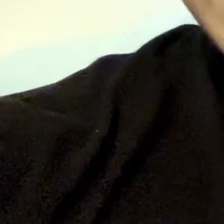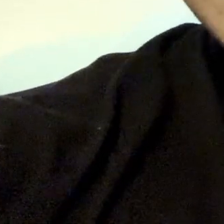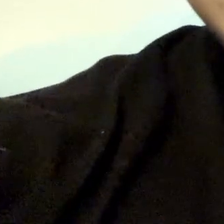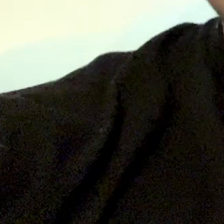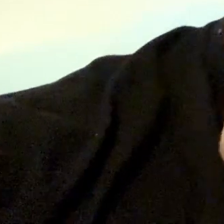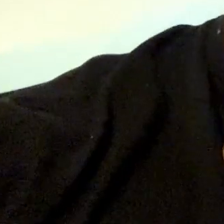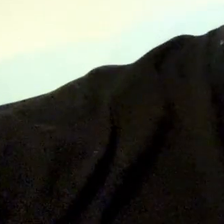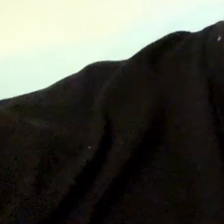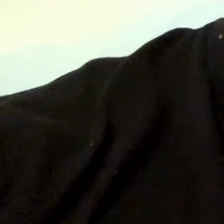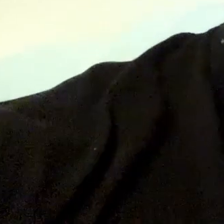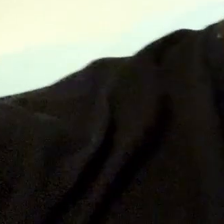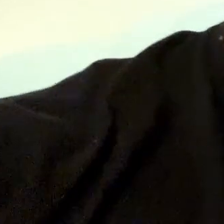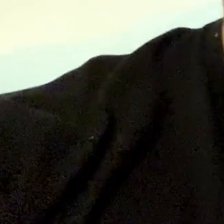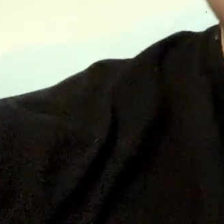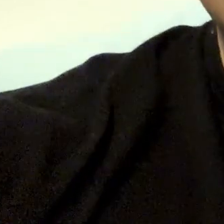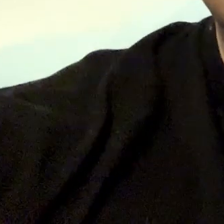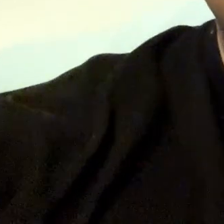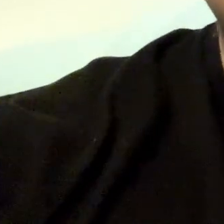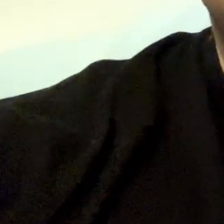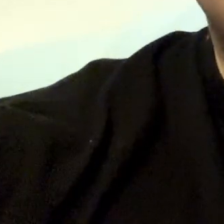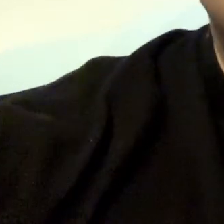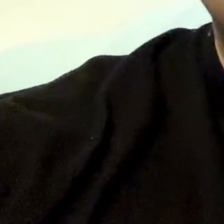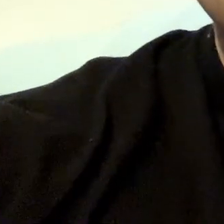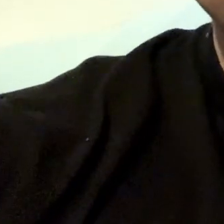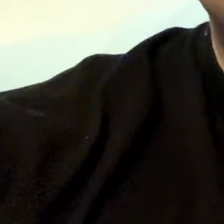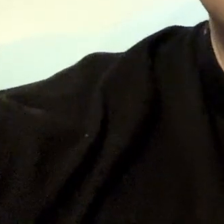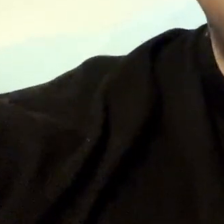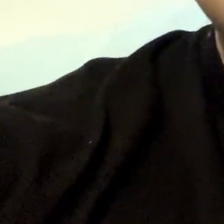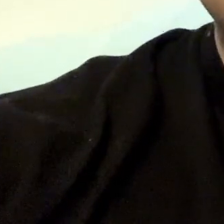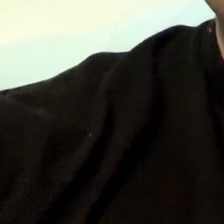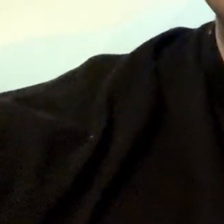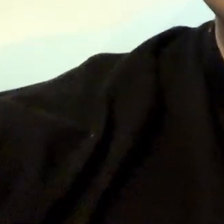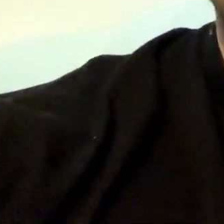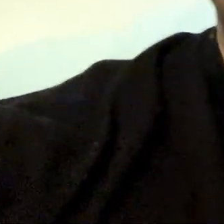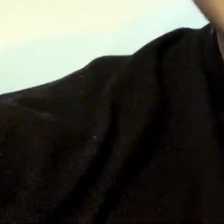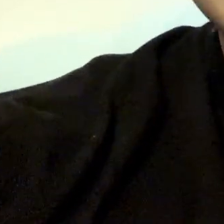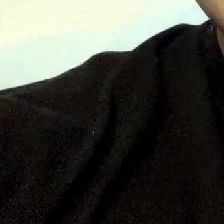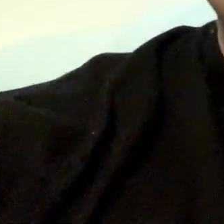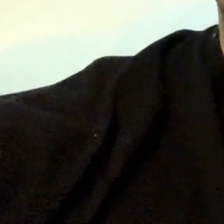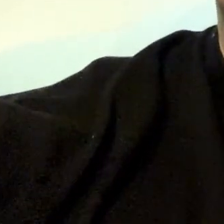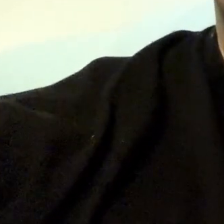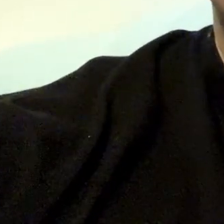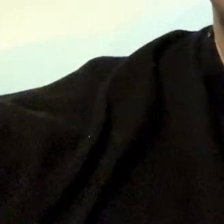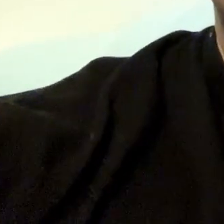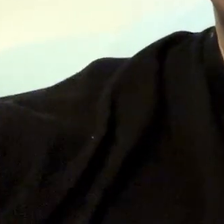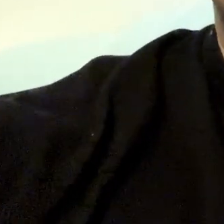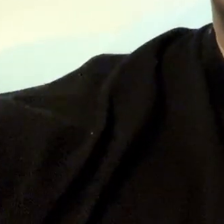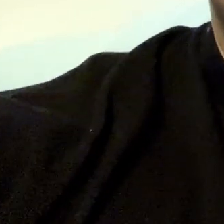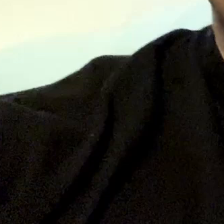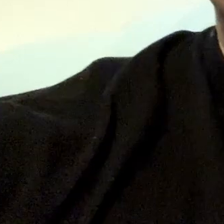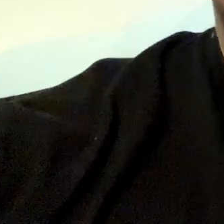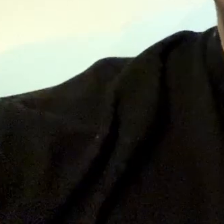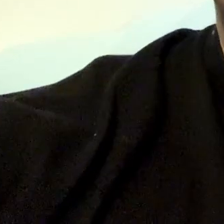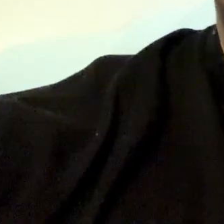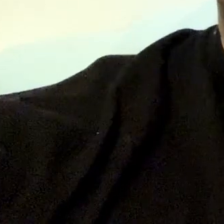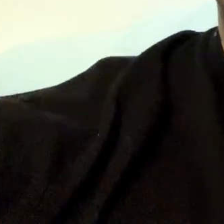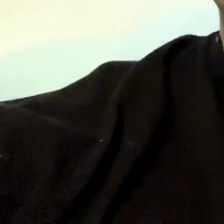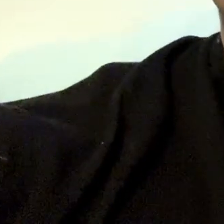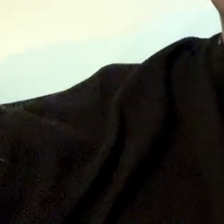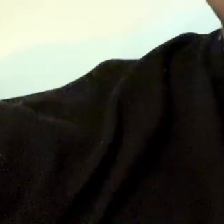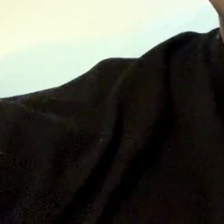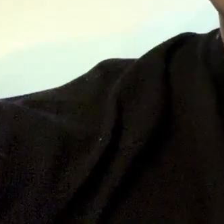yeah, that's what I have for you. Oh, also, really quick, last night, just for fun, Mike had us